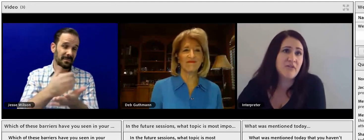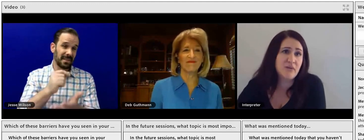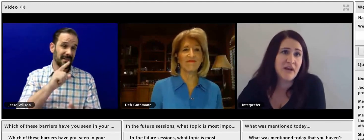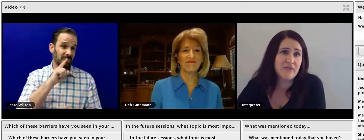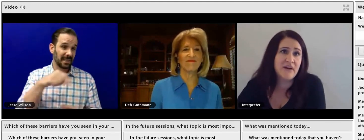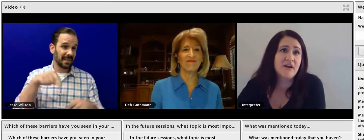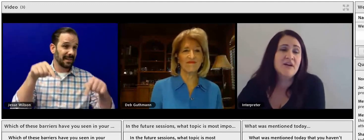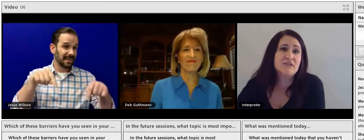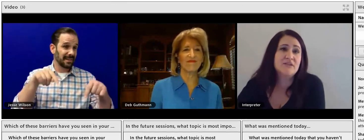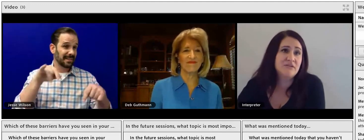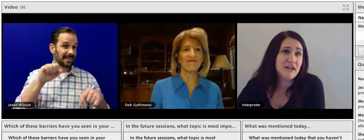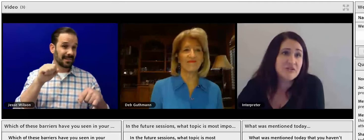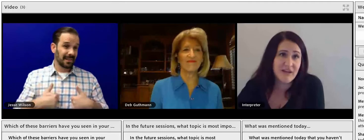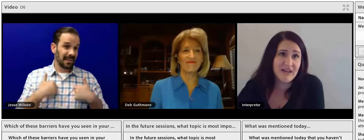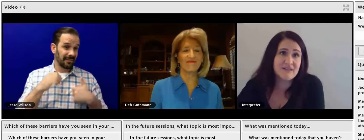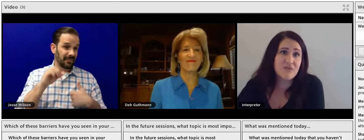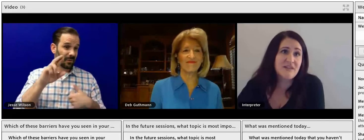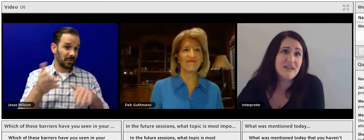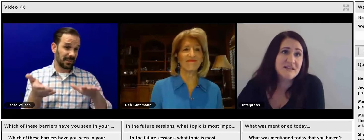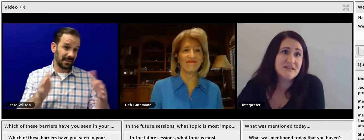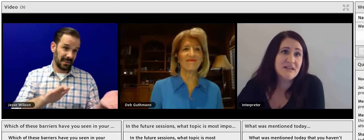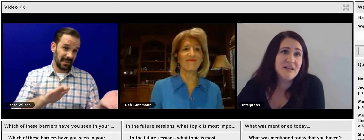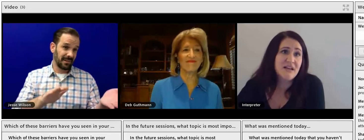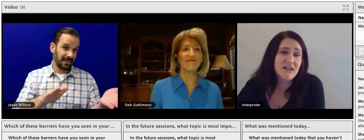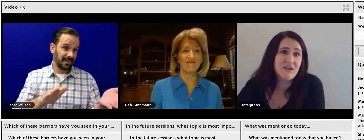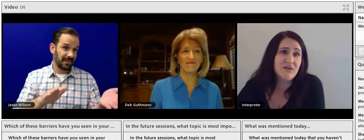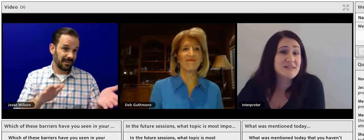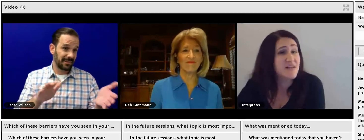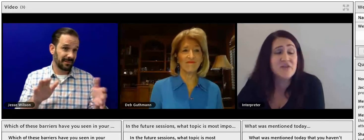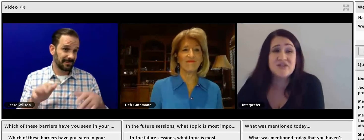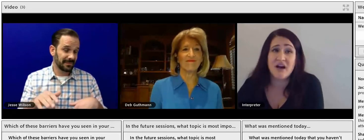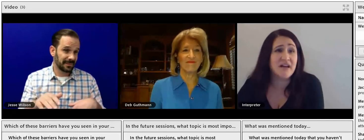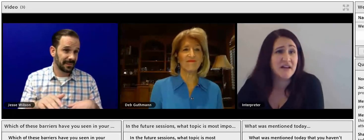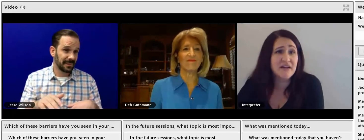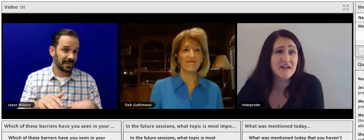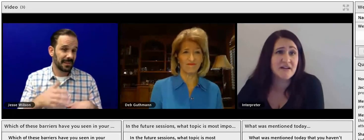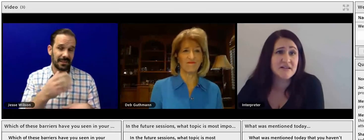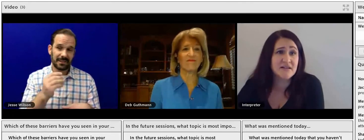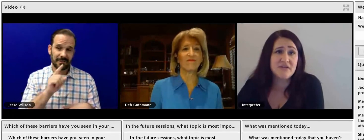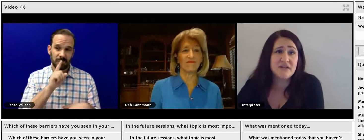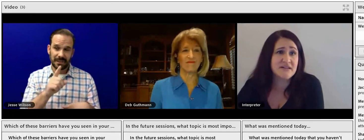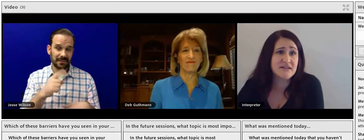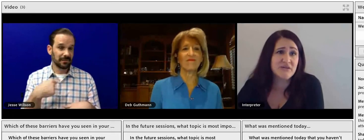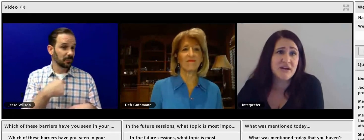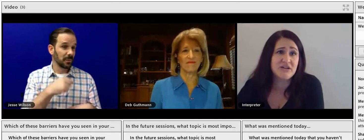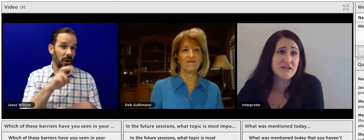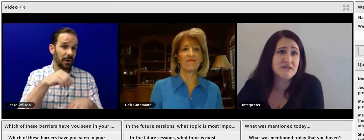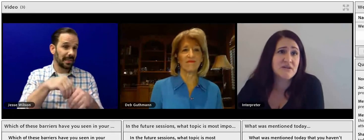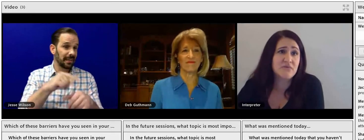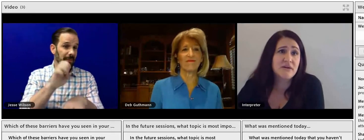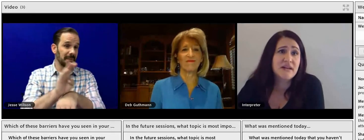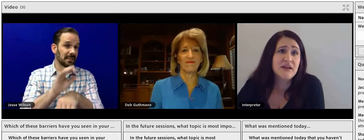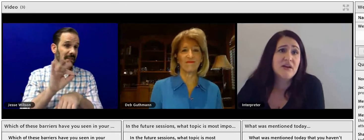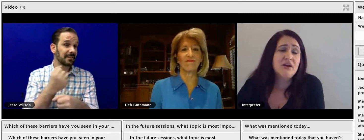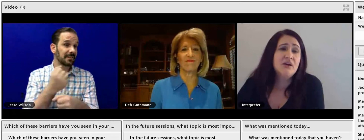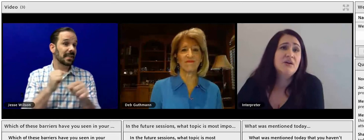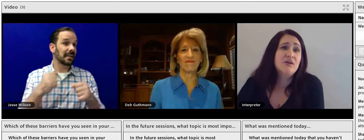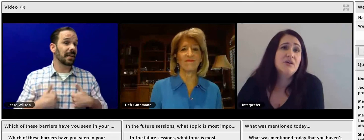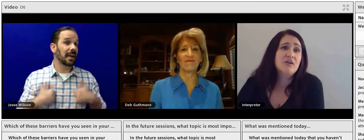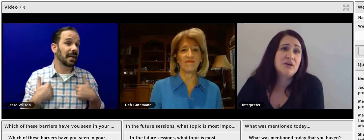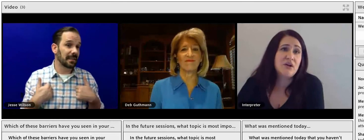struggle for everyone out there to get treatment. And so this, you know, is live or die. It's a live or die situation. And so